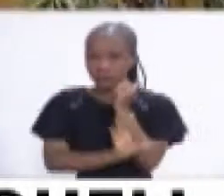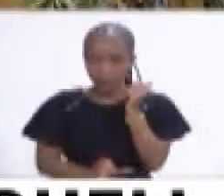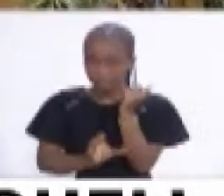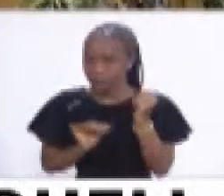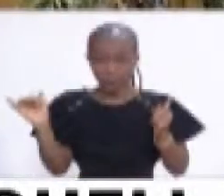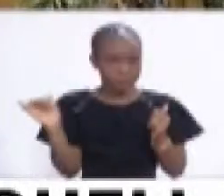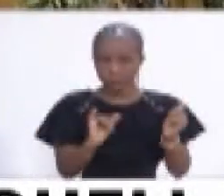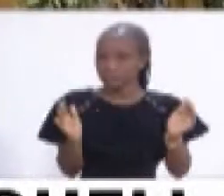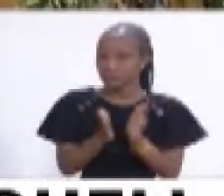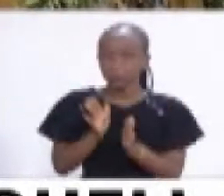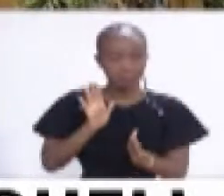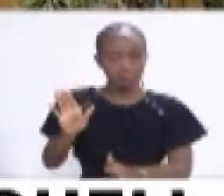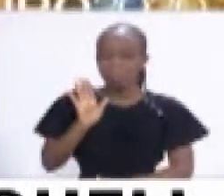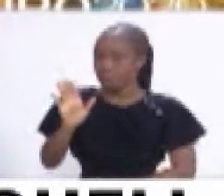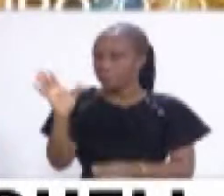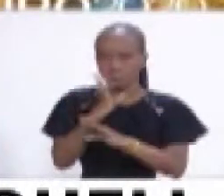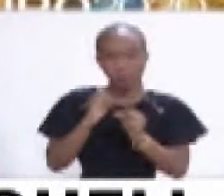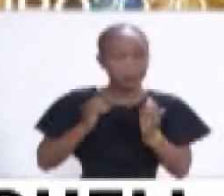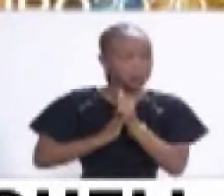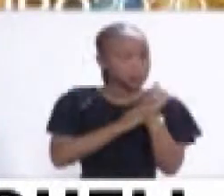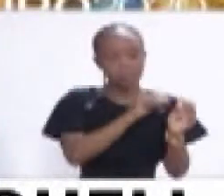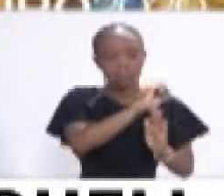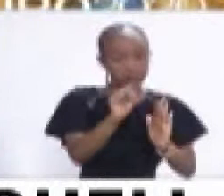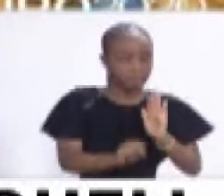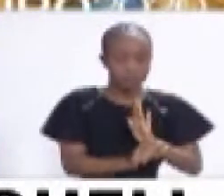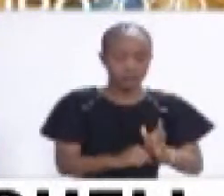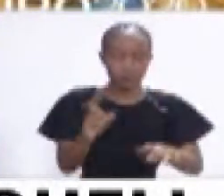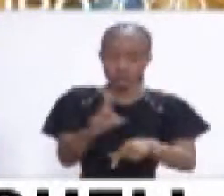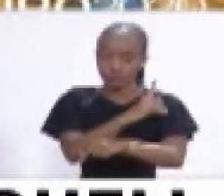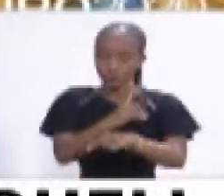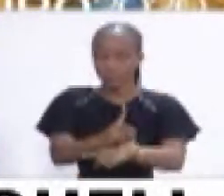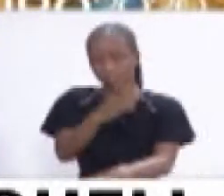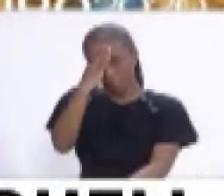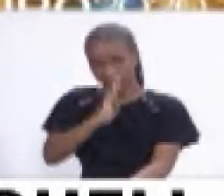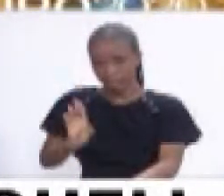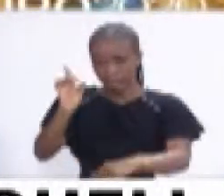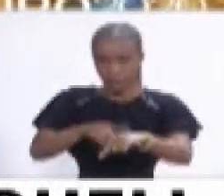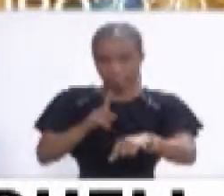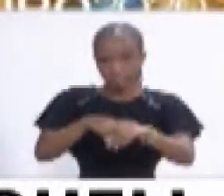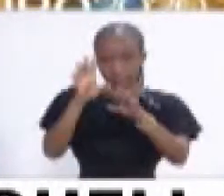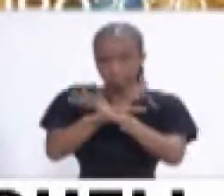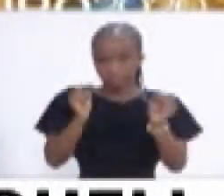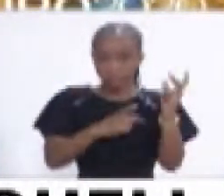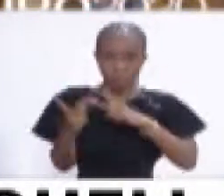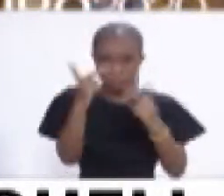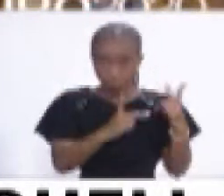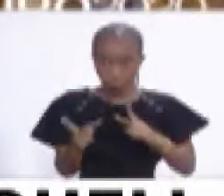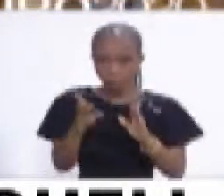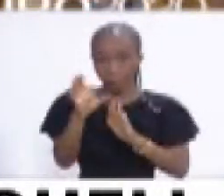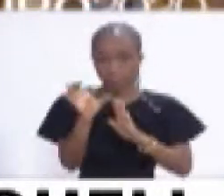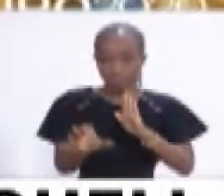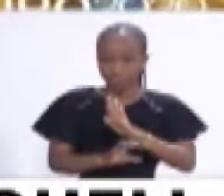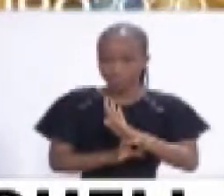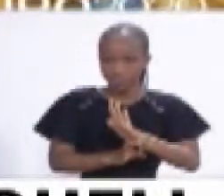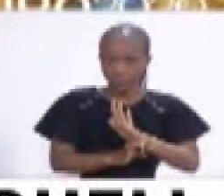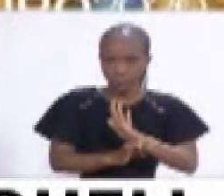live with his president. It is the duty of Parliament, when the president has violated the